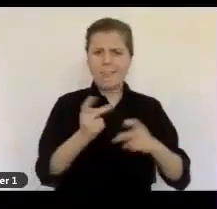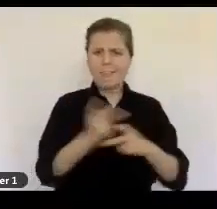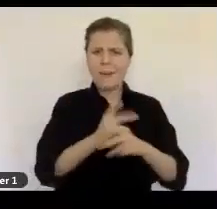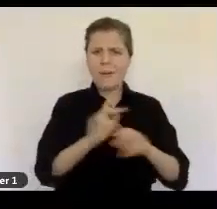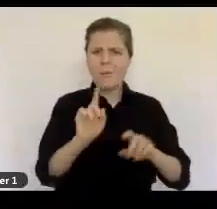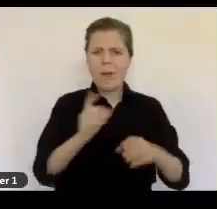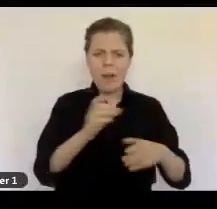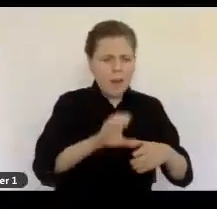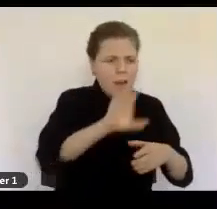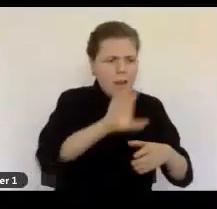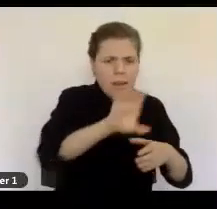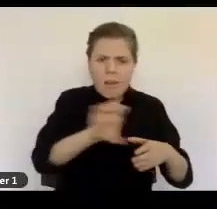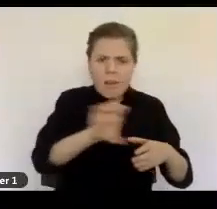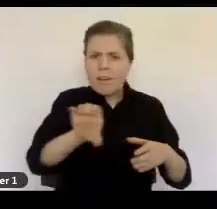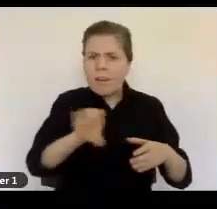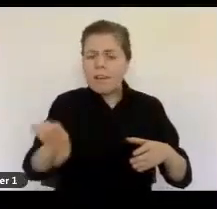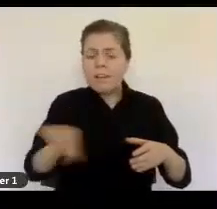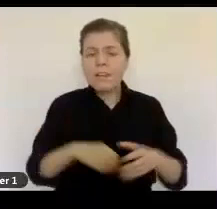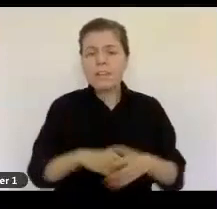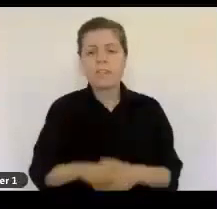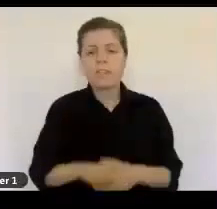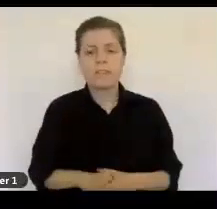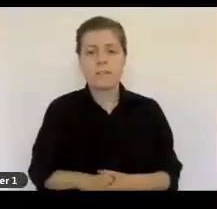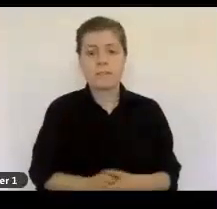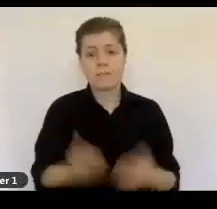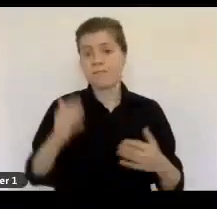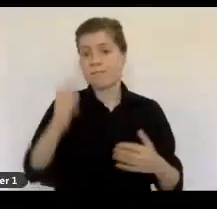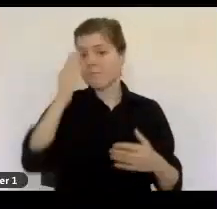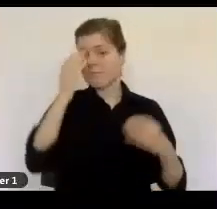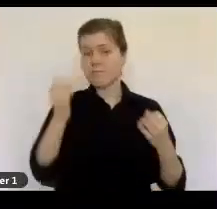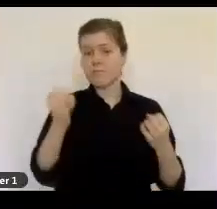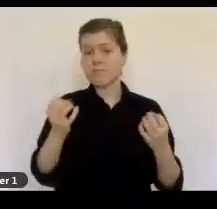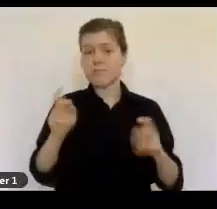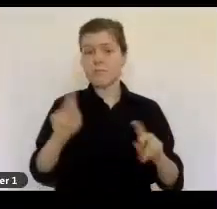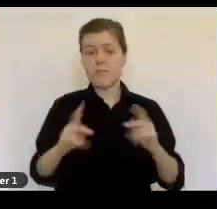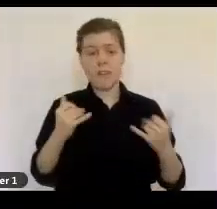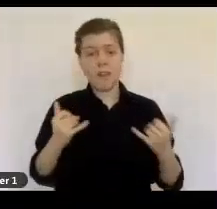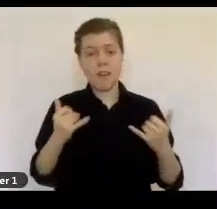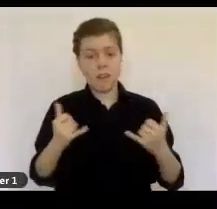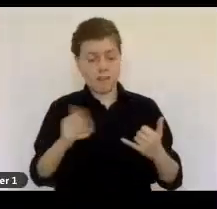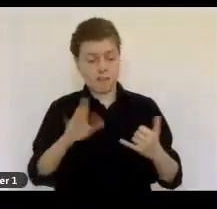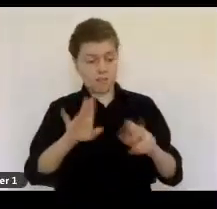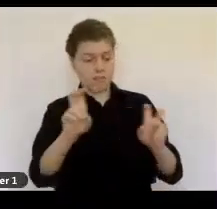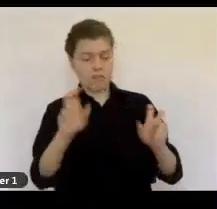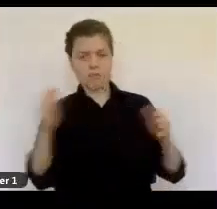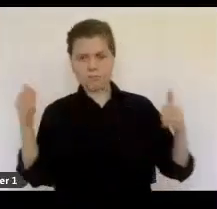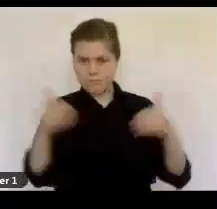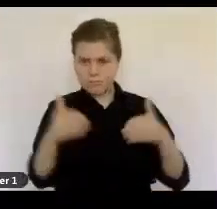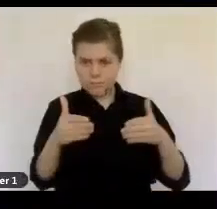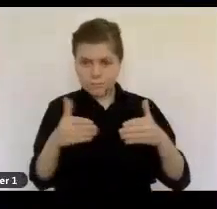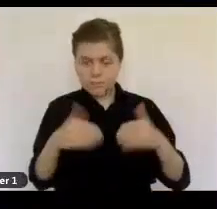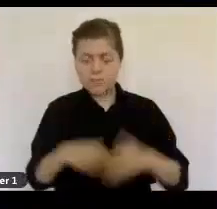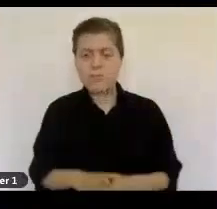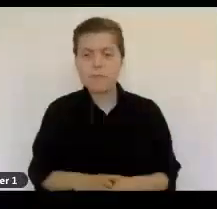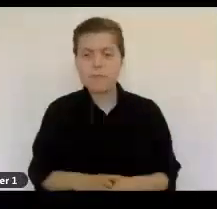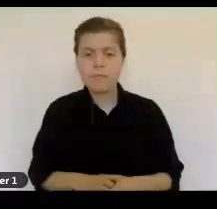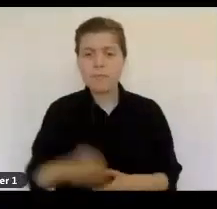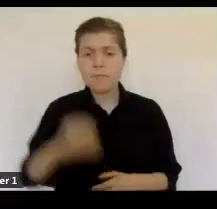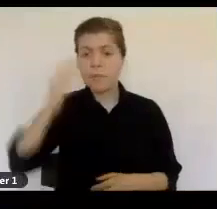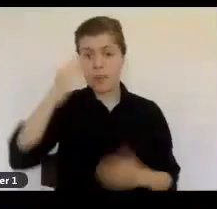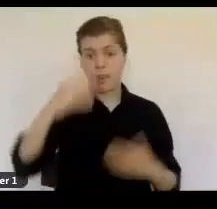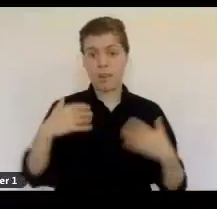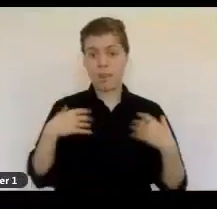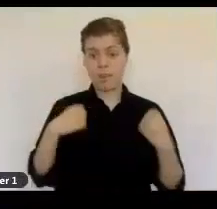allocation of scarce resources. And there's an obsessive, almost obsessive focus on this issue right